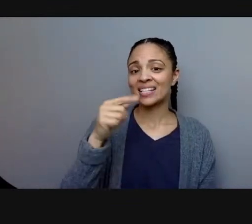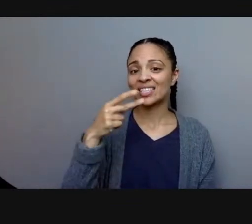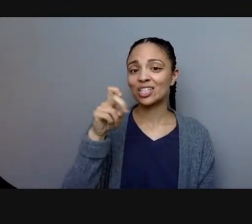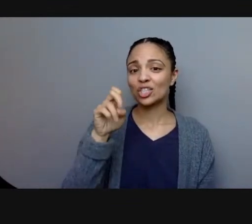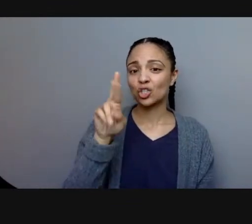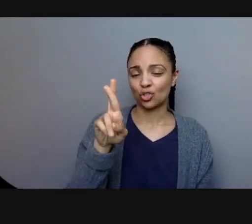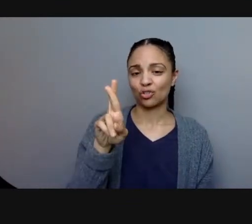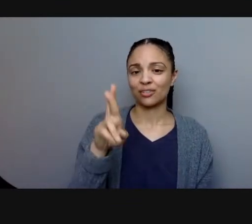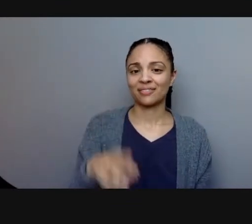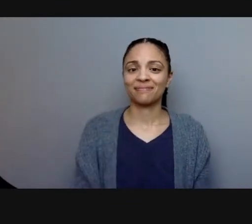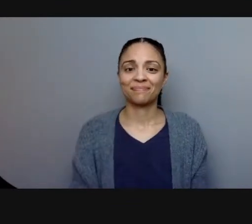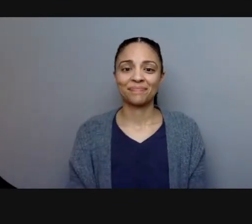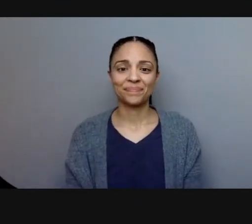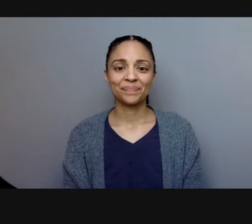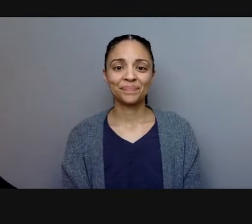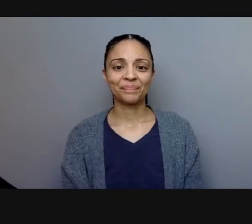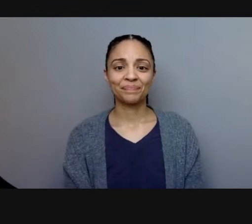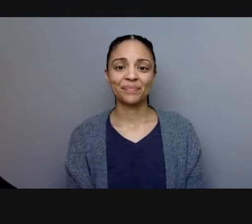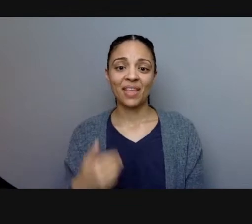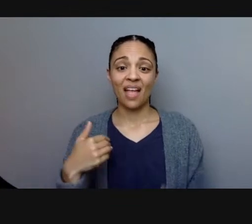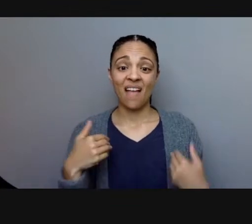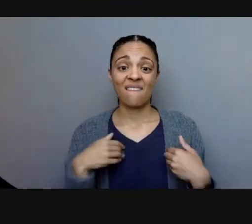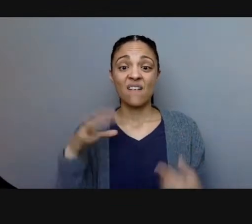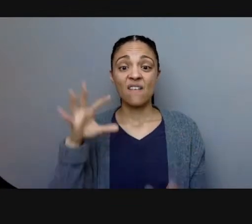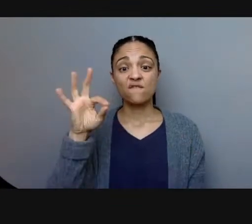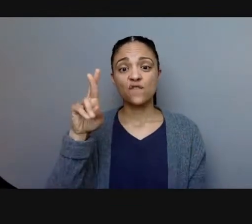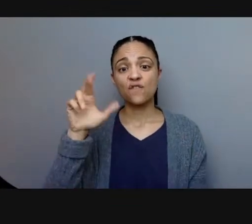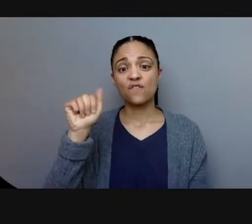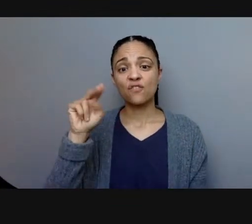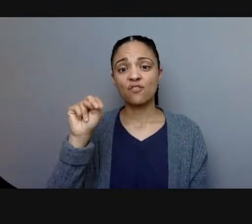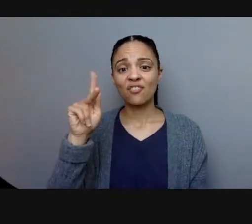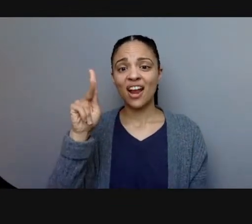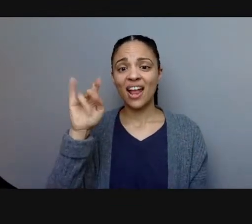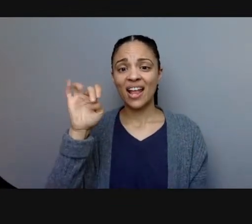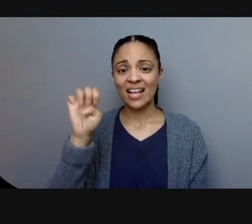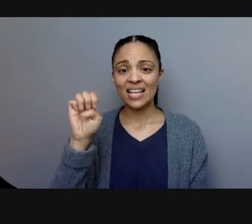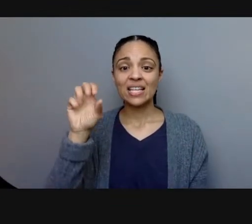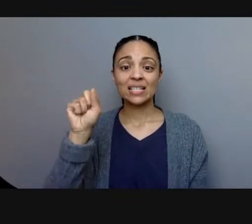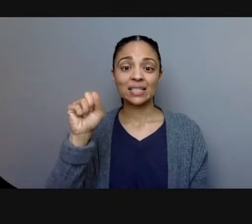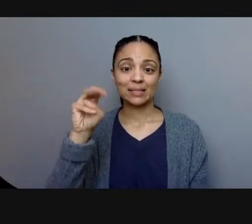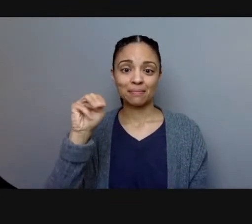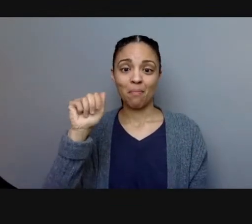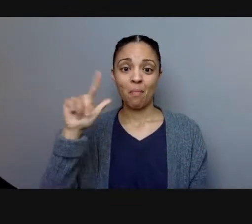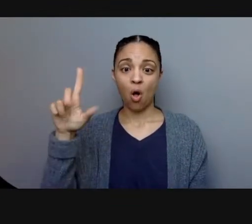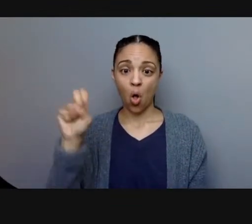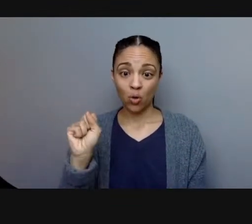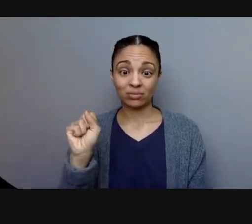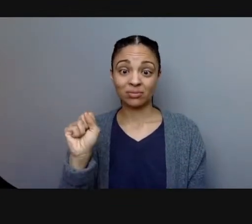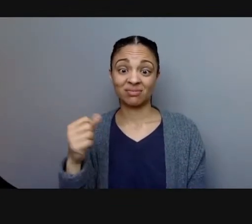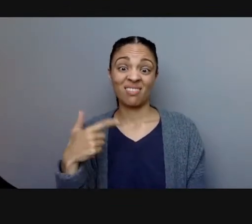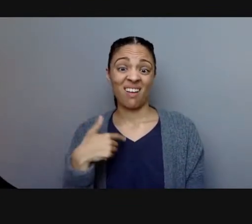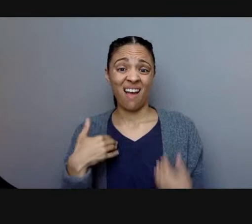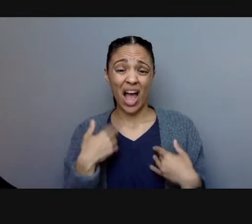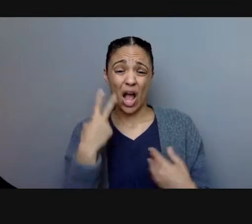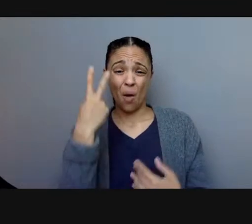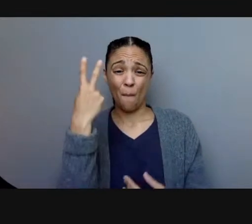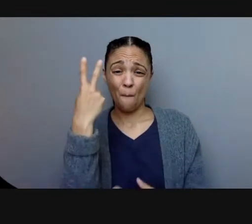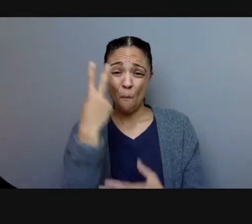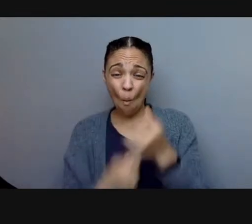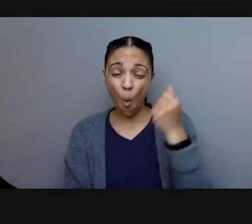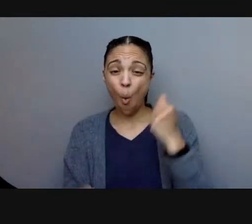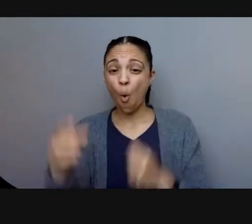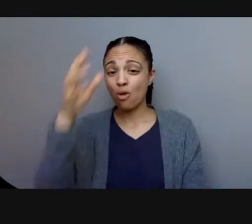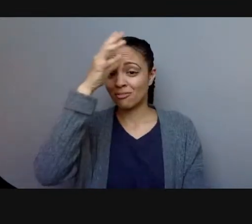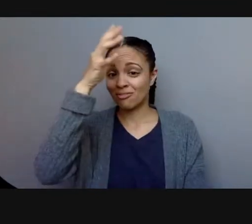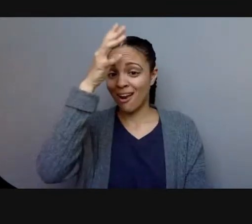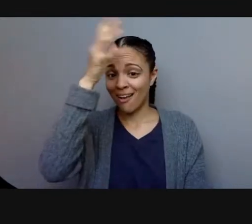Smalls. And Frankie was a Baptist preacher. So I had two grandfathers that were preachers. So that means that when I went to church, I